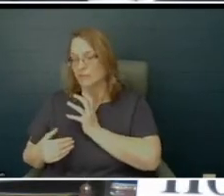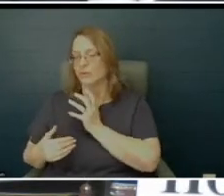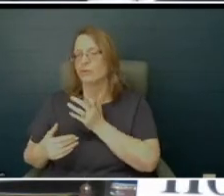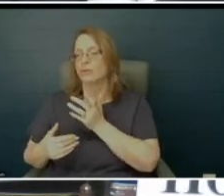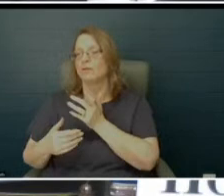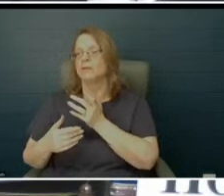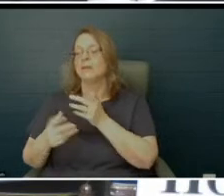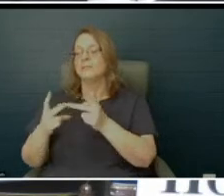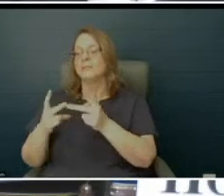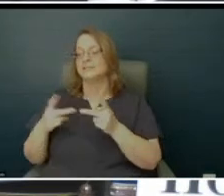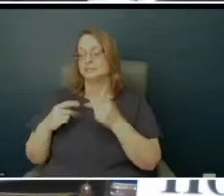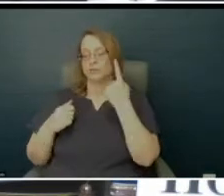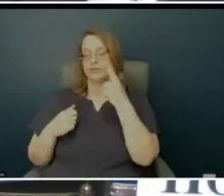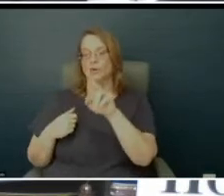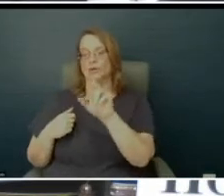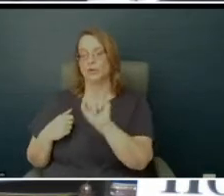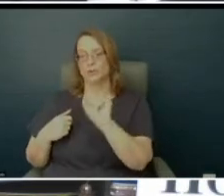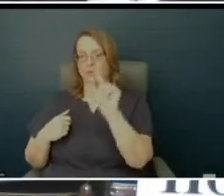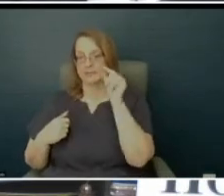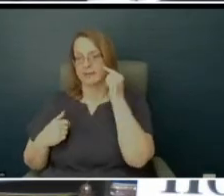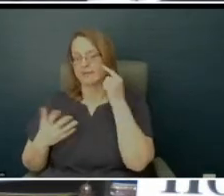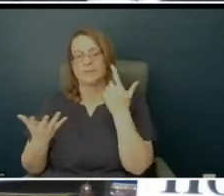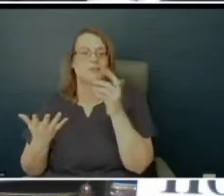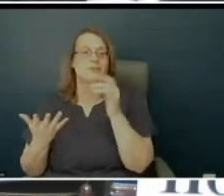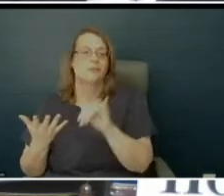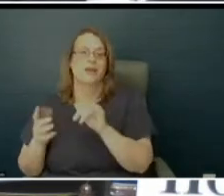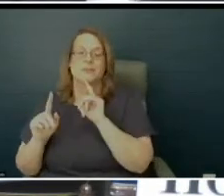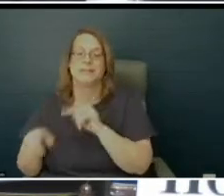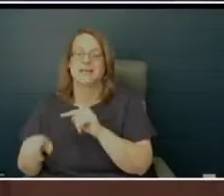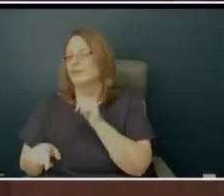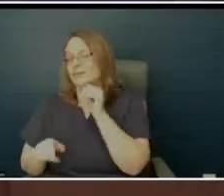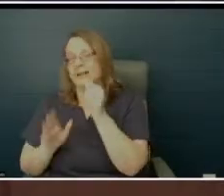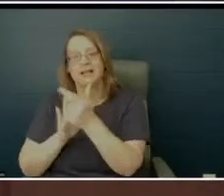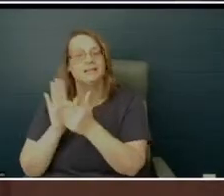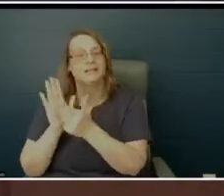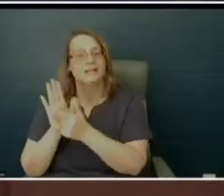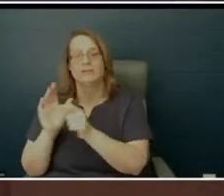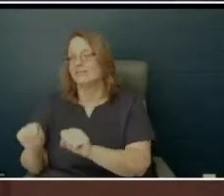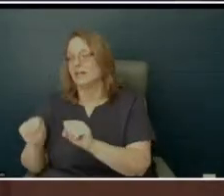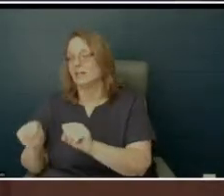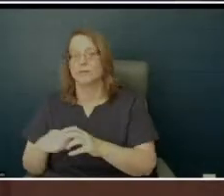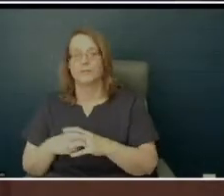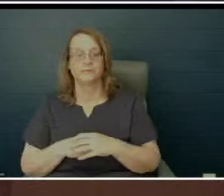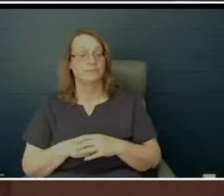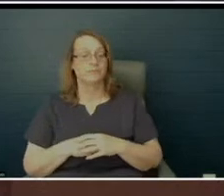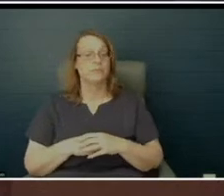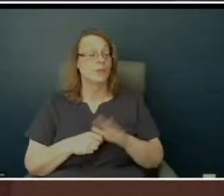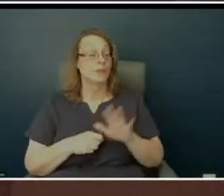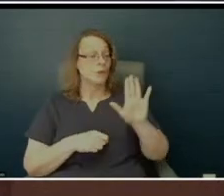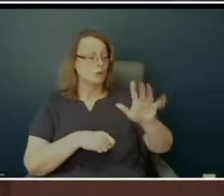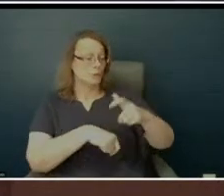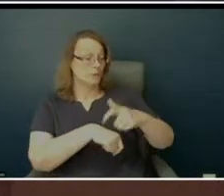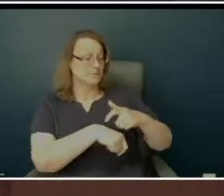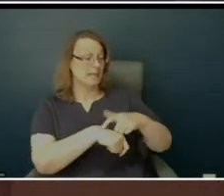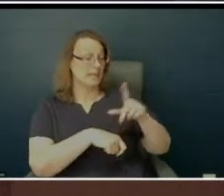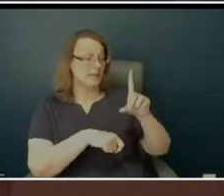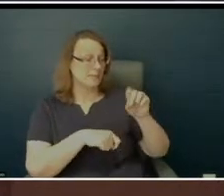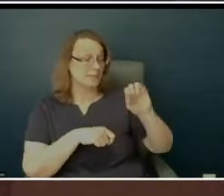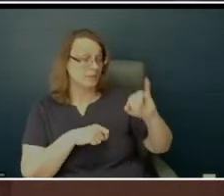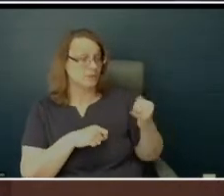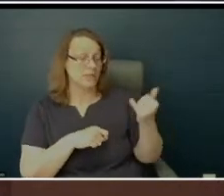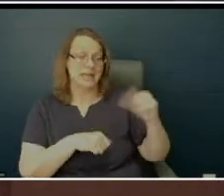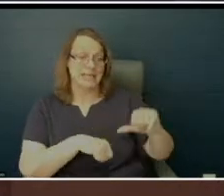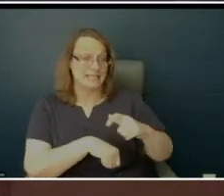United States government. So that answered the question that it was not legally available. So during your time at the department, was there ever any basis to appoint a